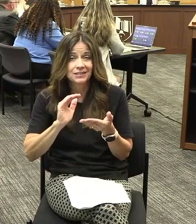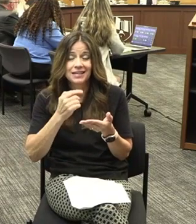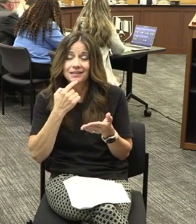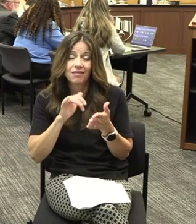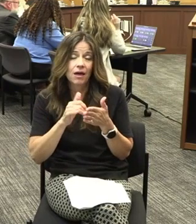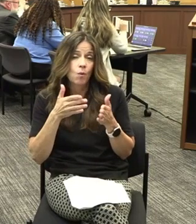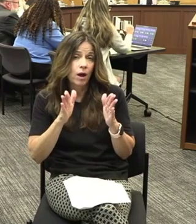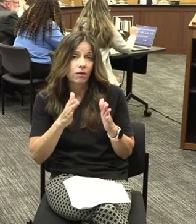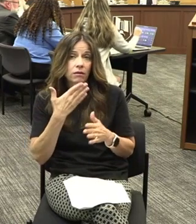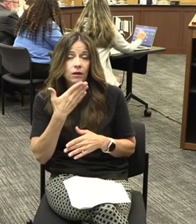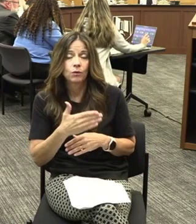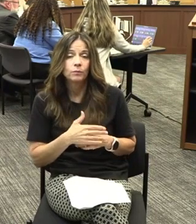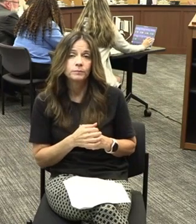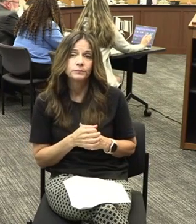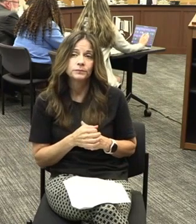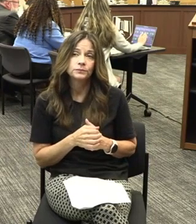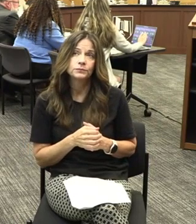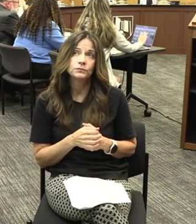Thank you.